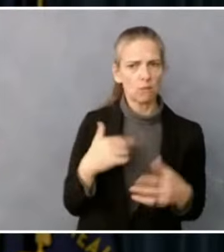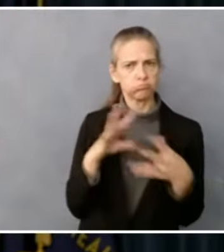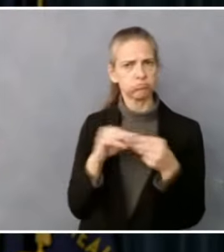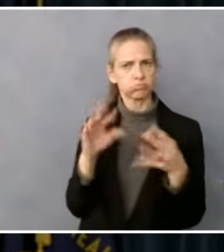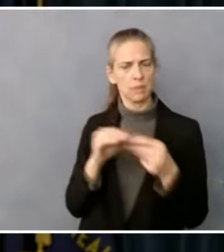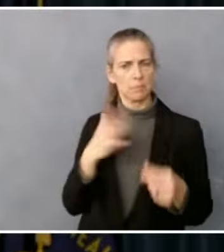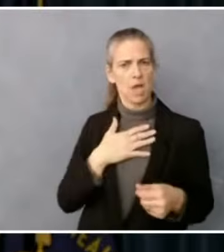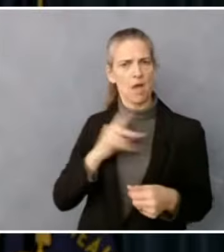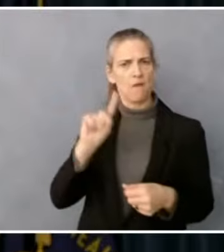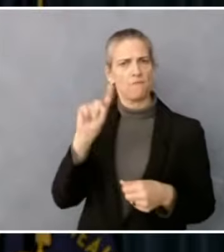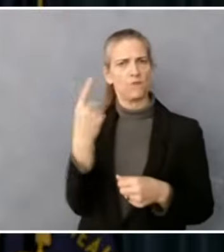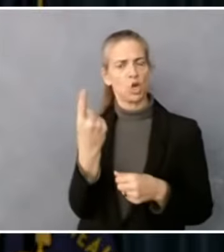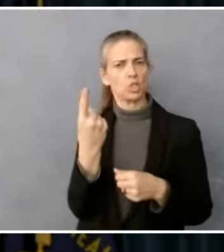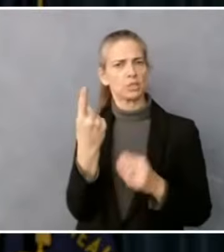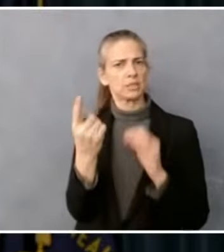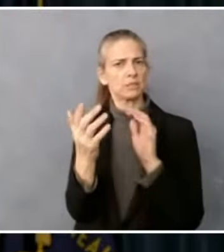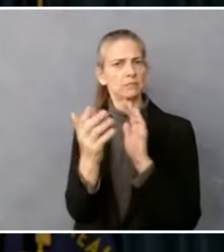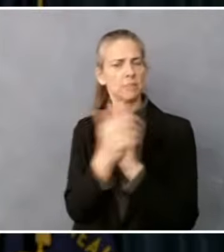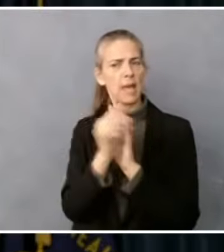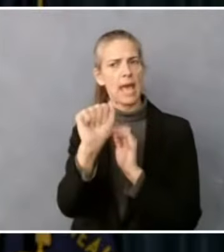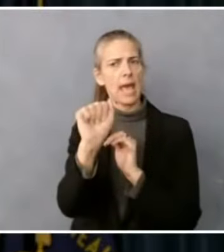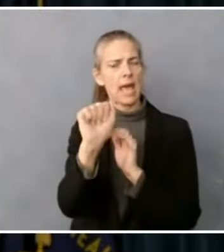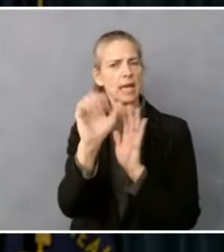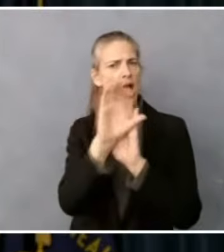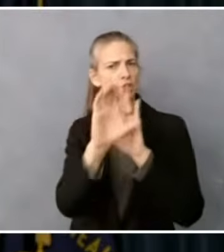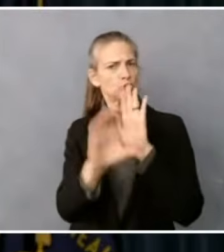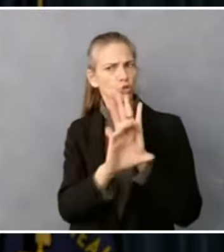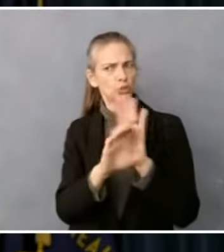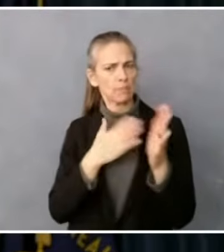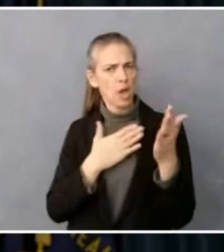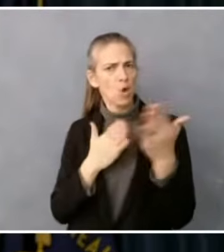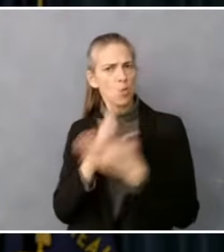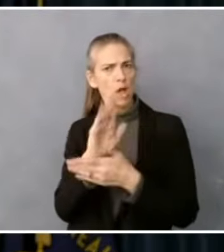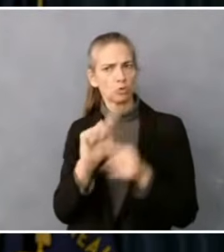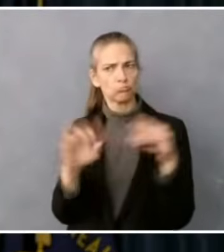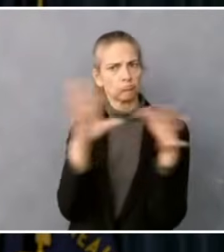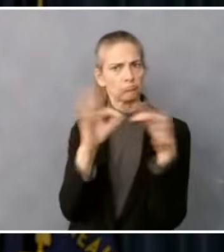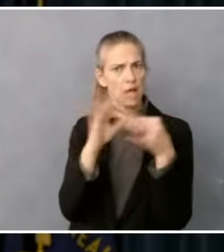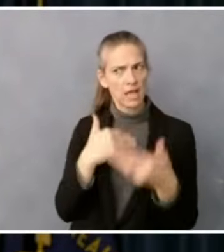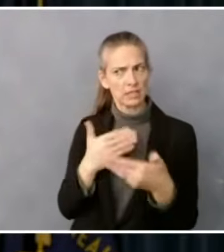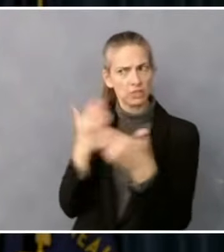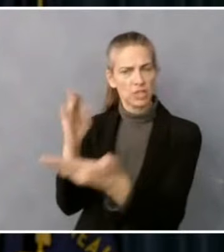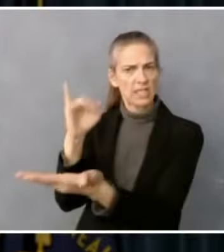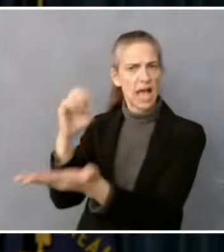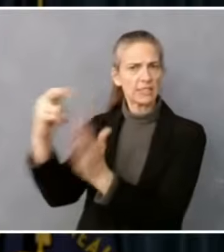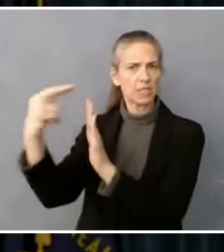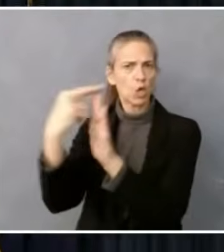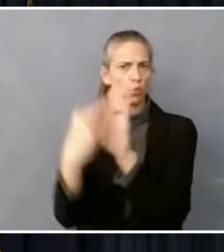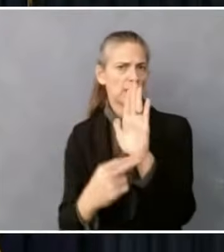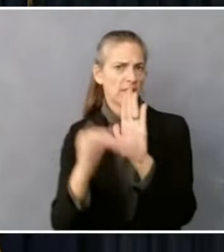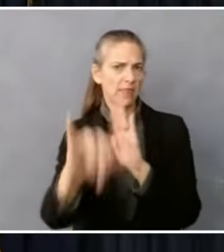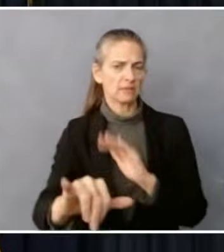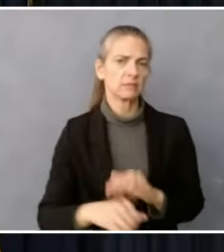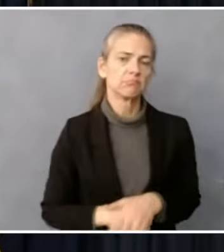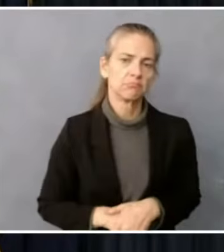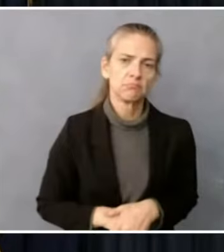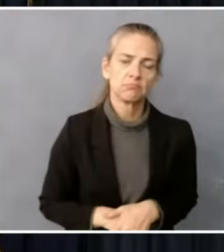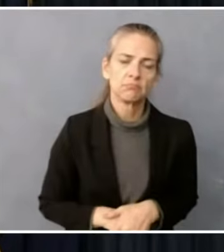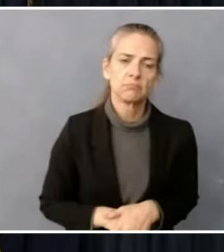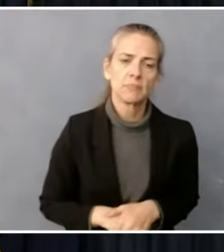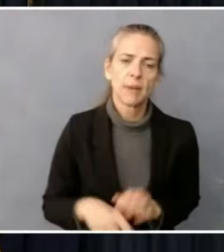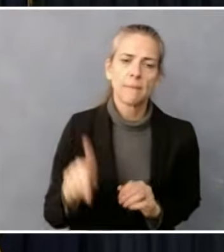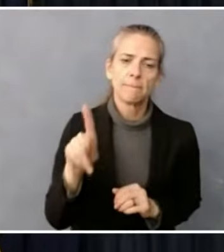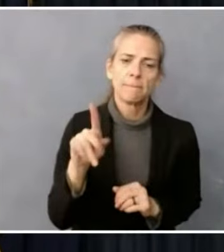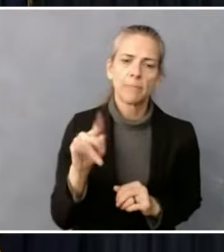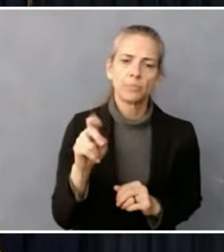Amendment rights. That's within the Constitution, and I suggest that ICE reads it. Piper. Darnell and